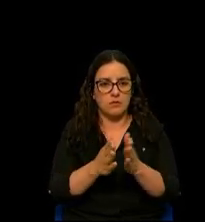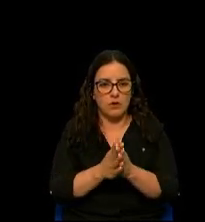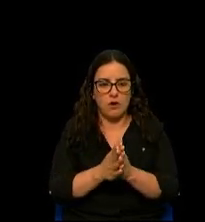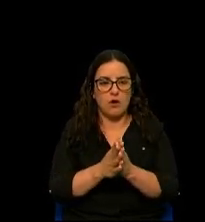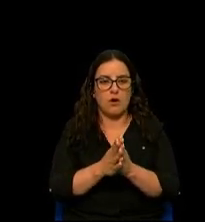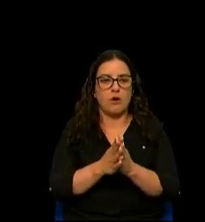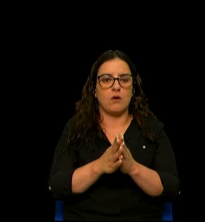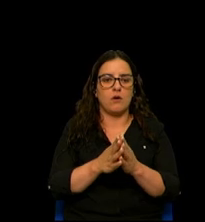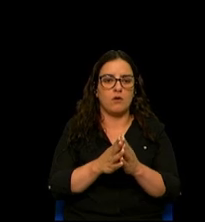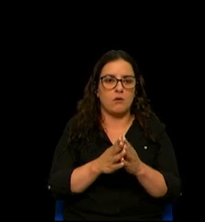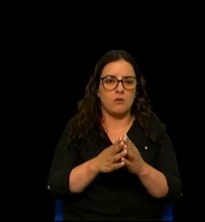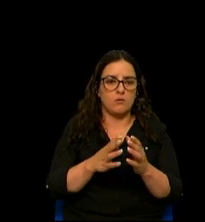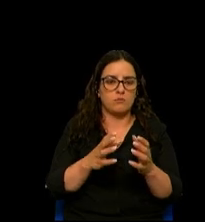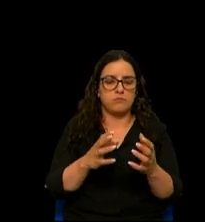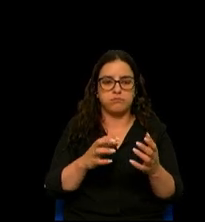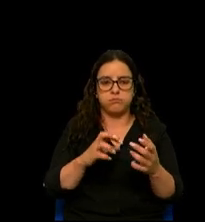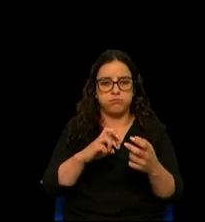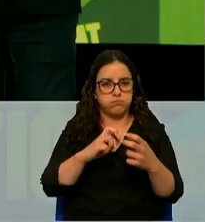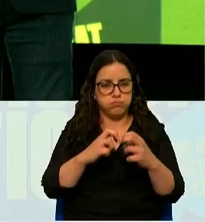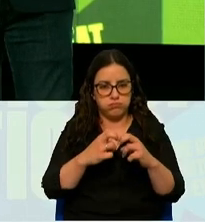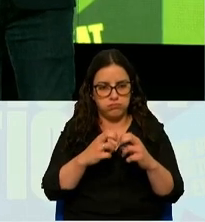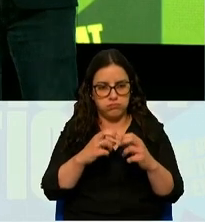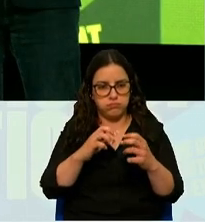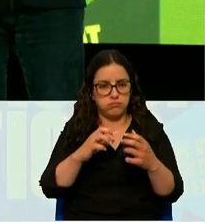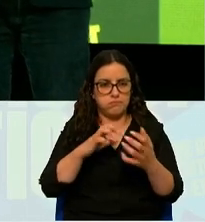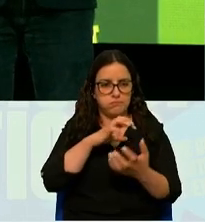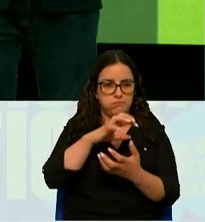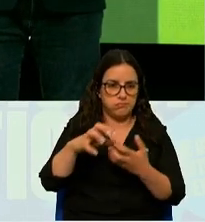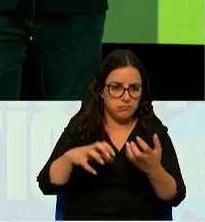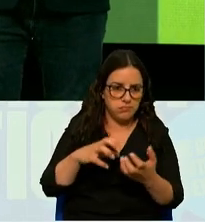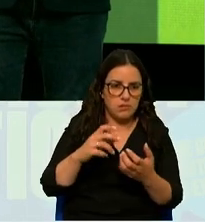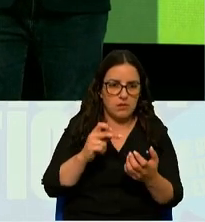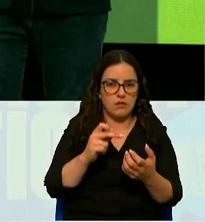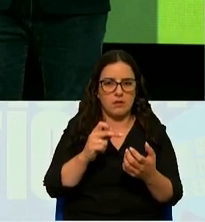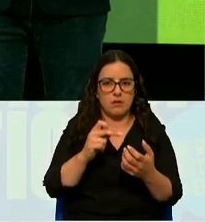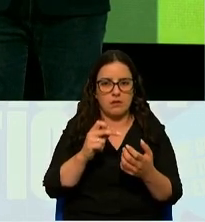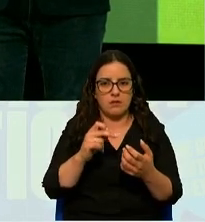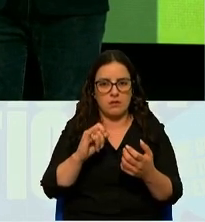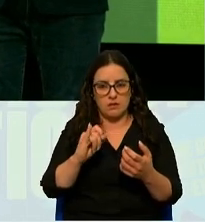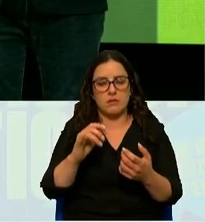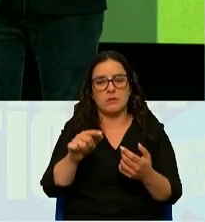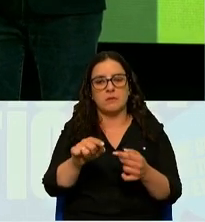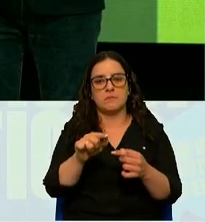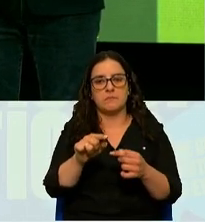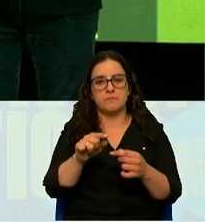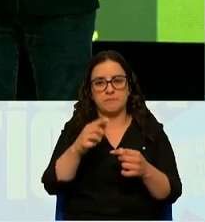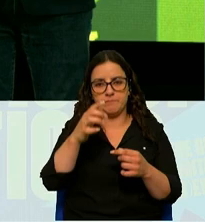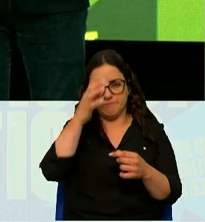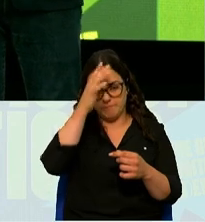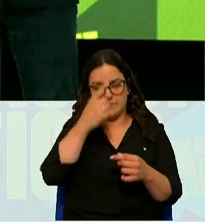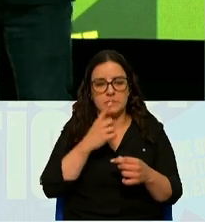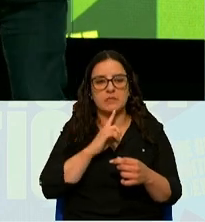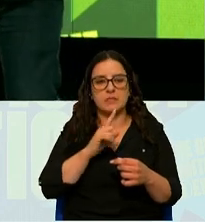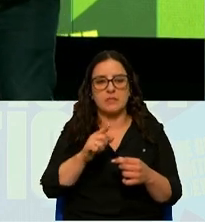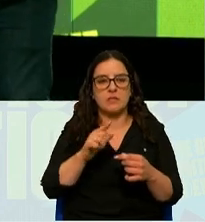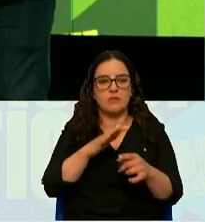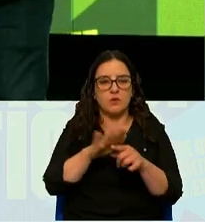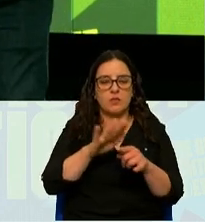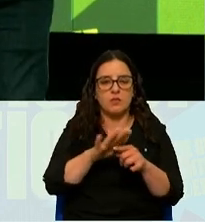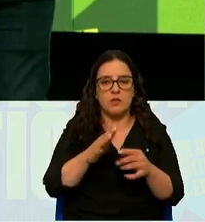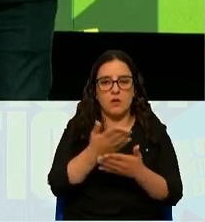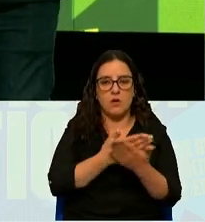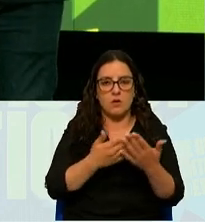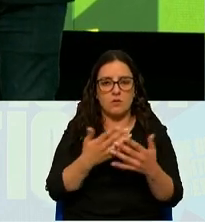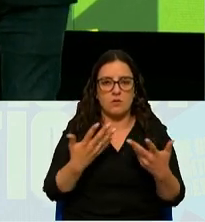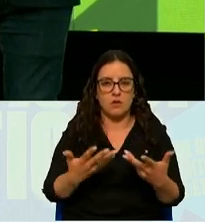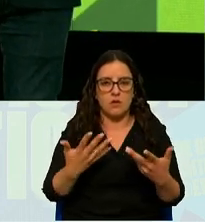that is going on with AI. If you really take a step back and look at the impact into business that we can take today, is that